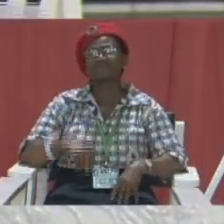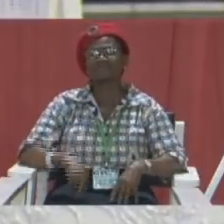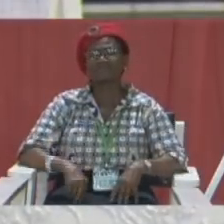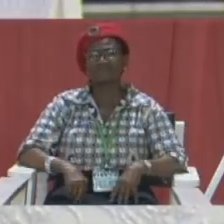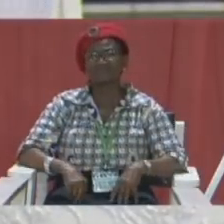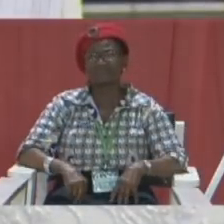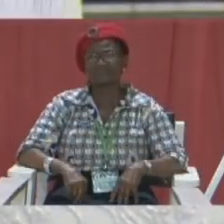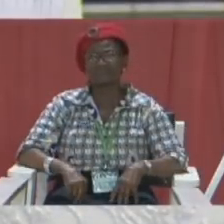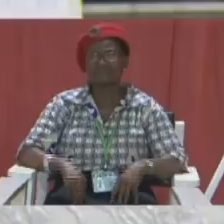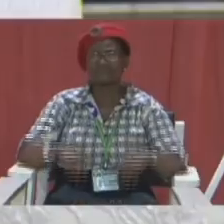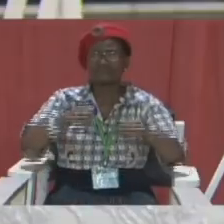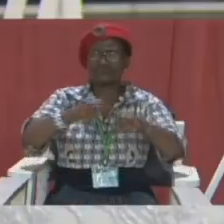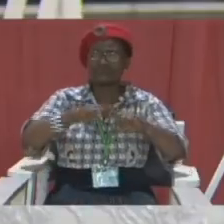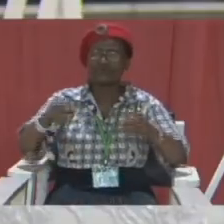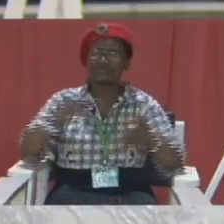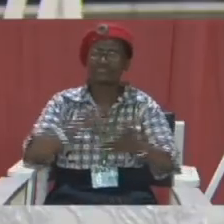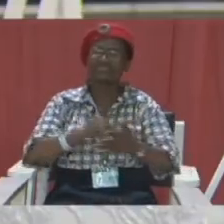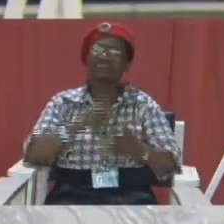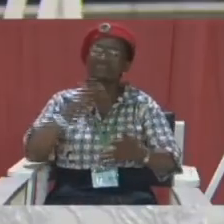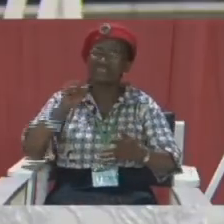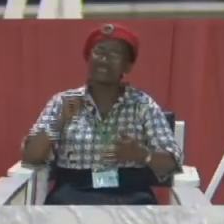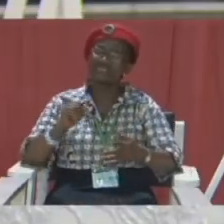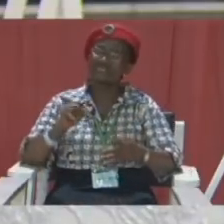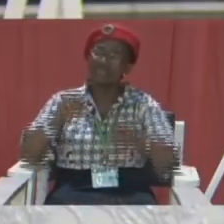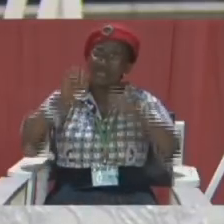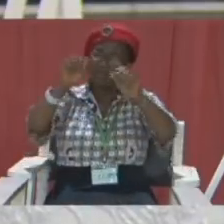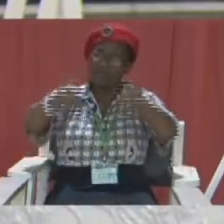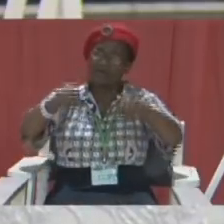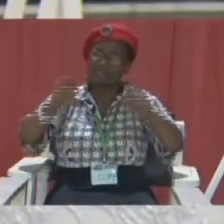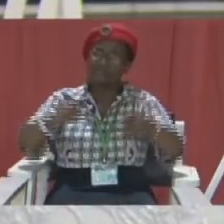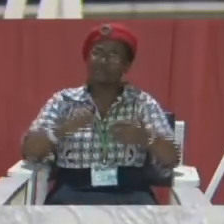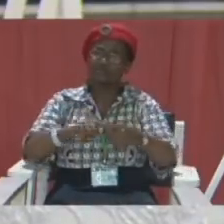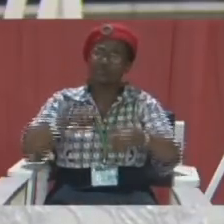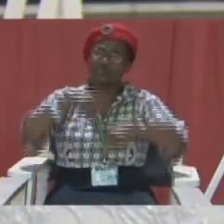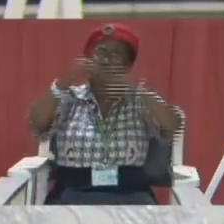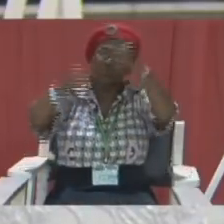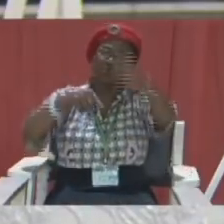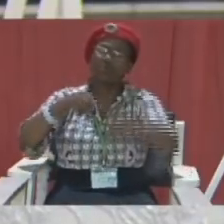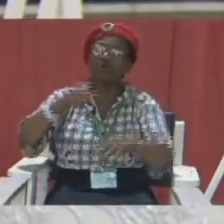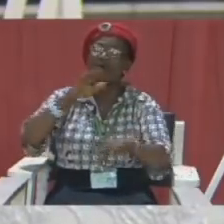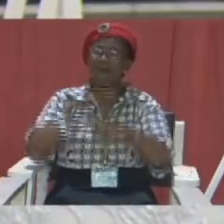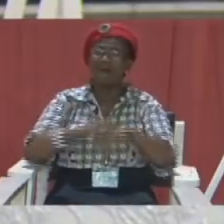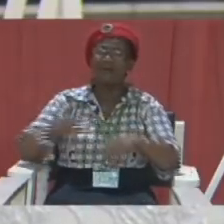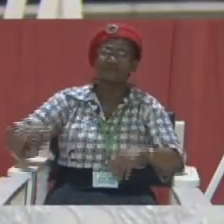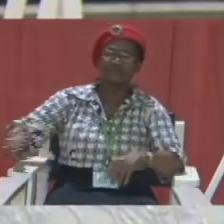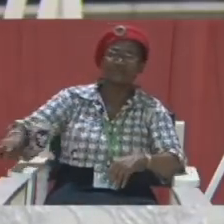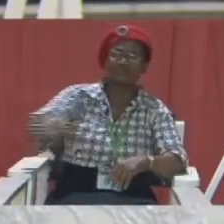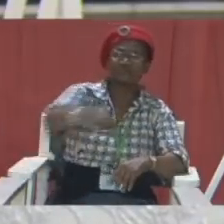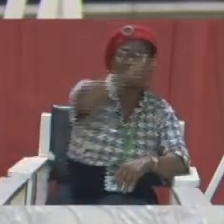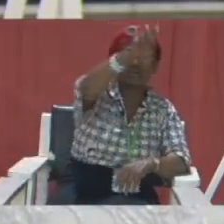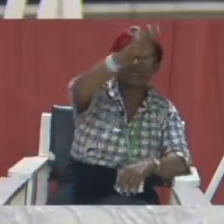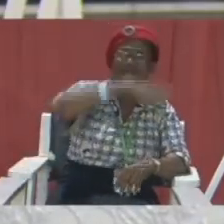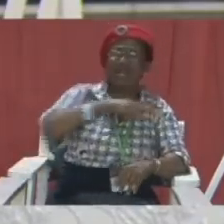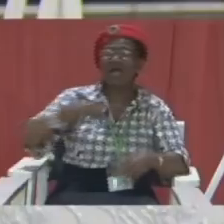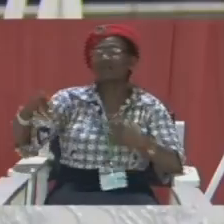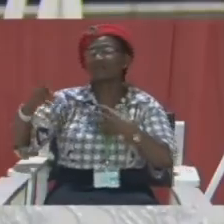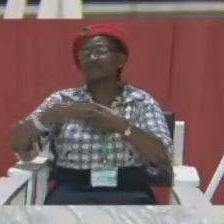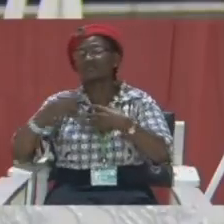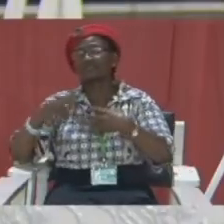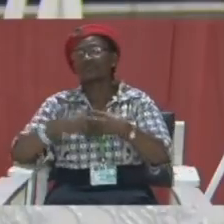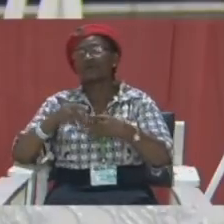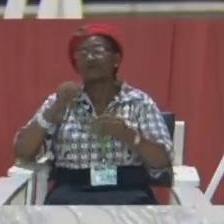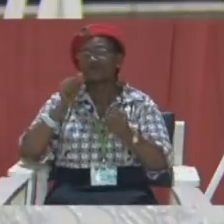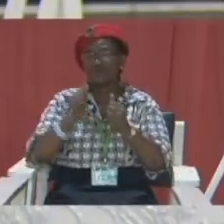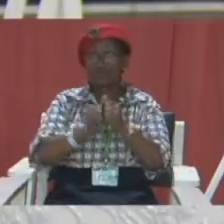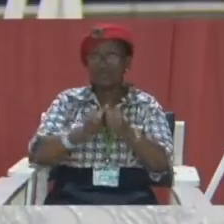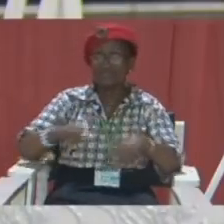But it is possible to go on a journey and return with everlasting joy. Yes, ni o se se keyan lo